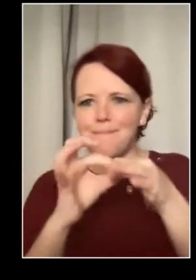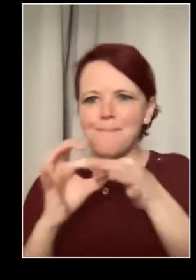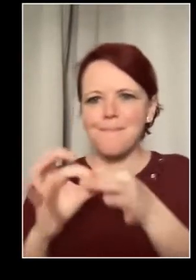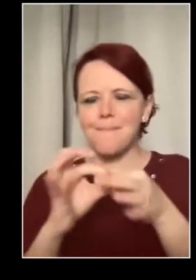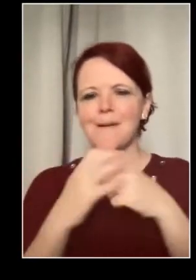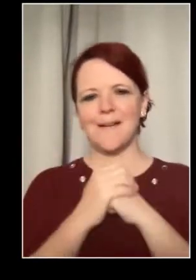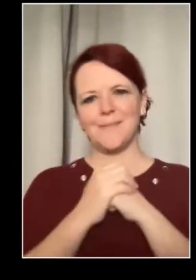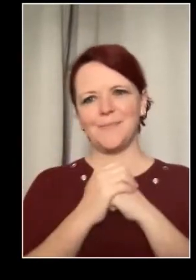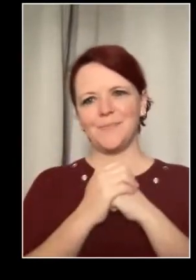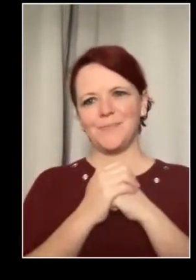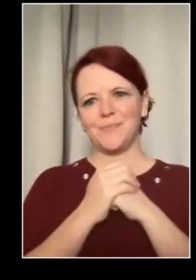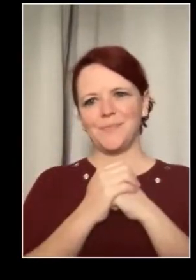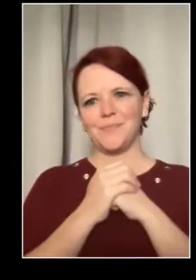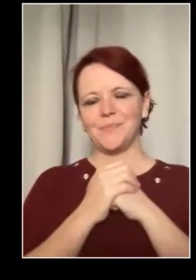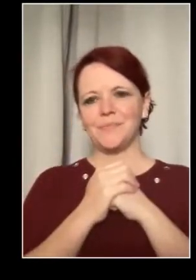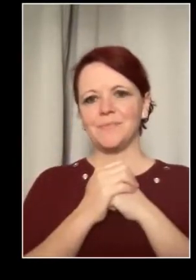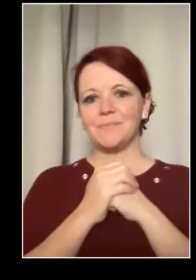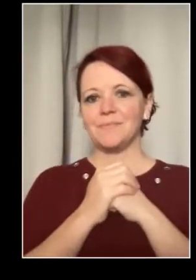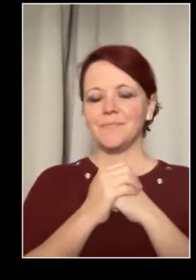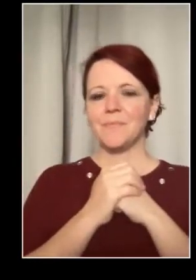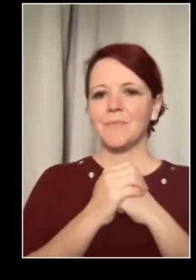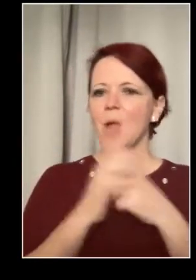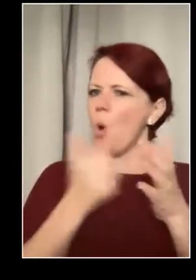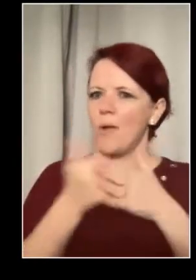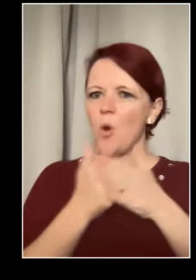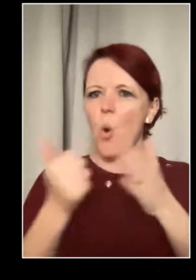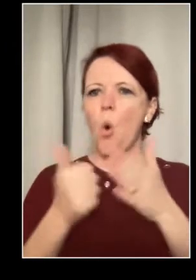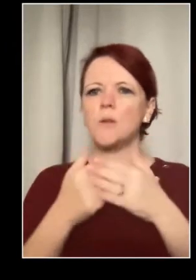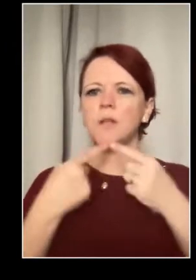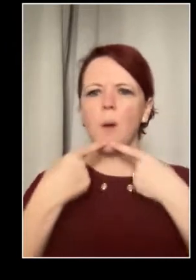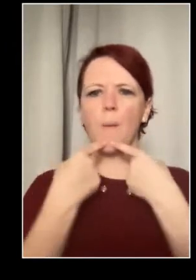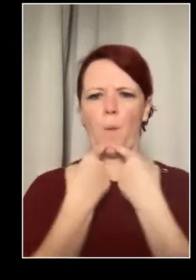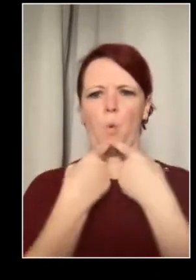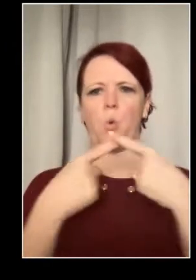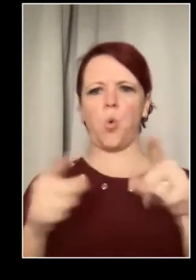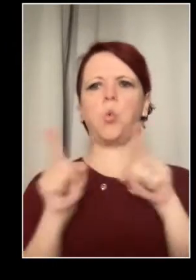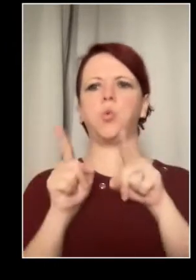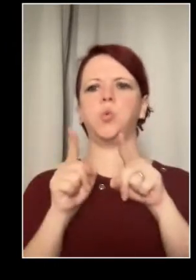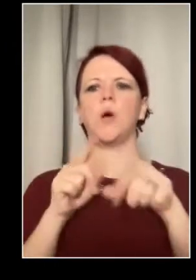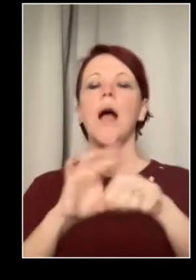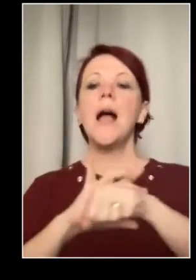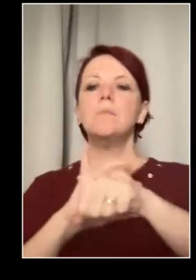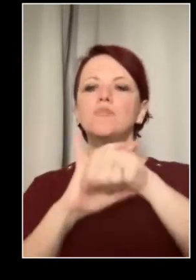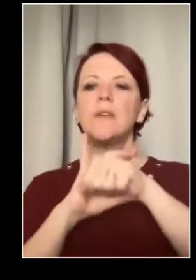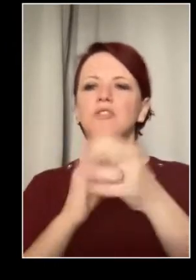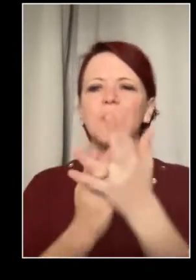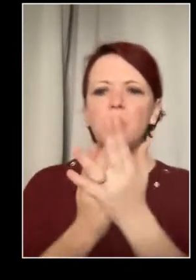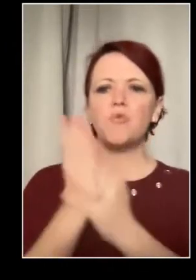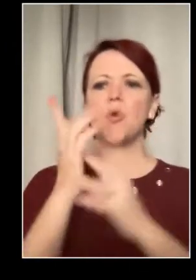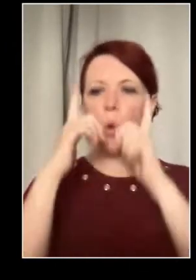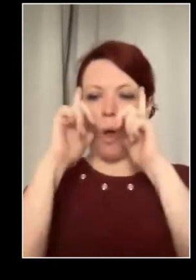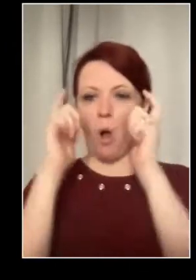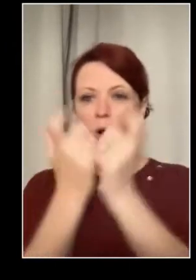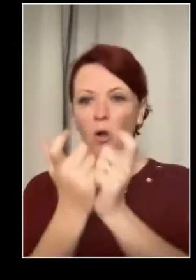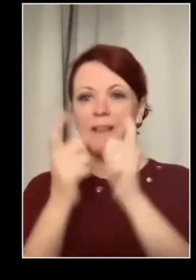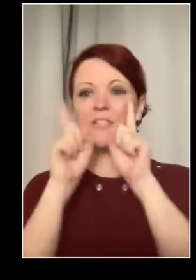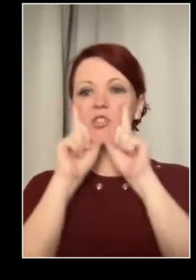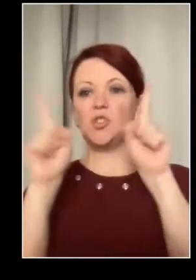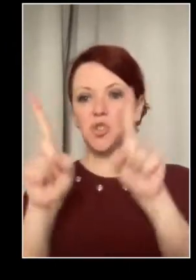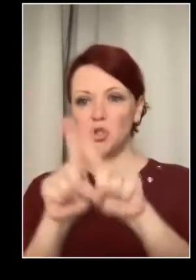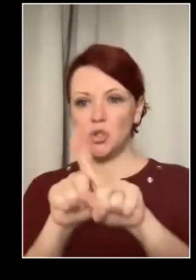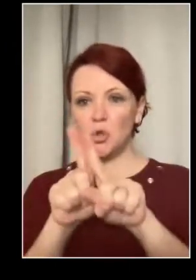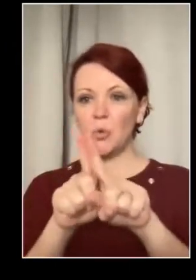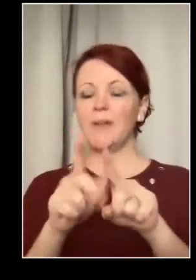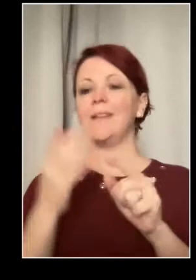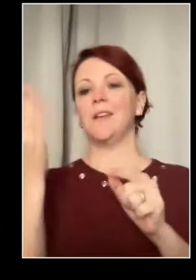apprenticeships, not solely between employers, but across schools, colleges, universities, training providers, and employers big and